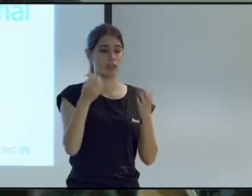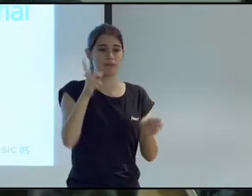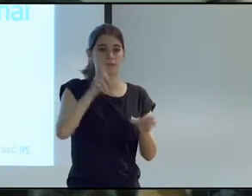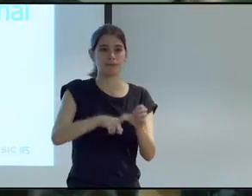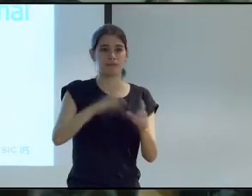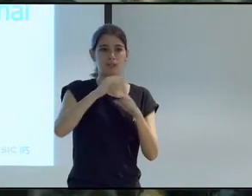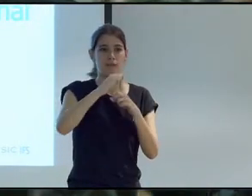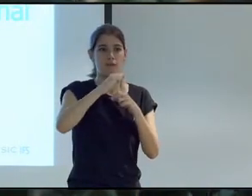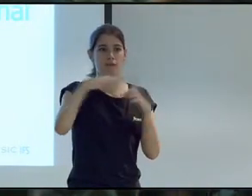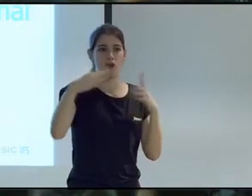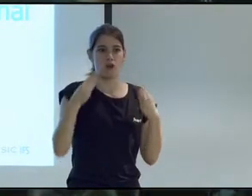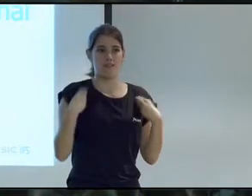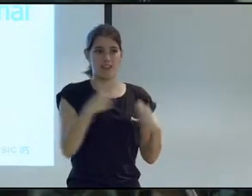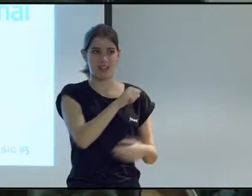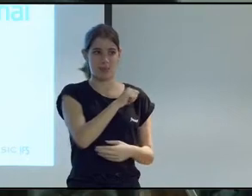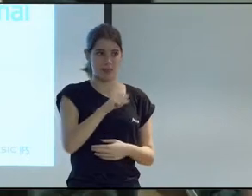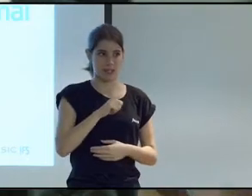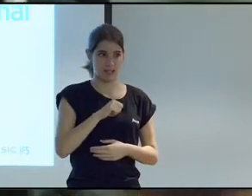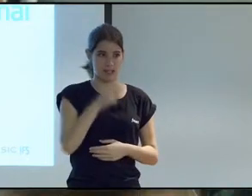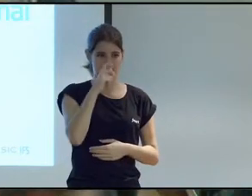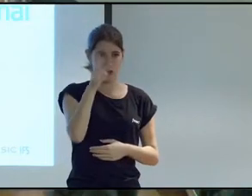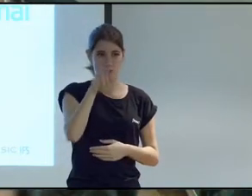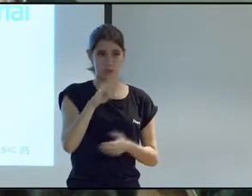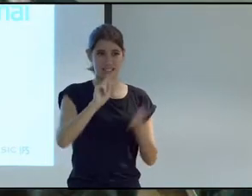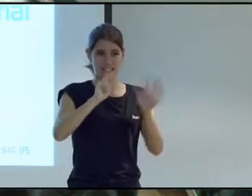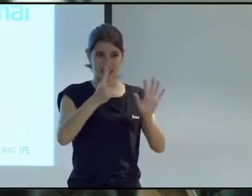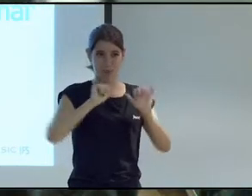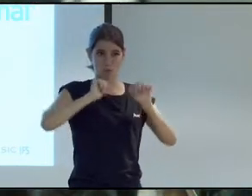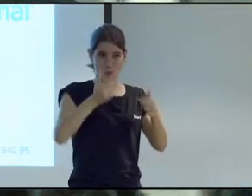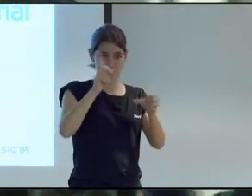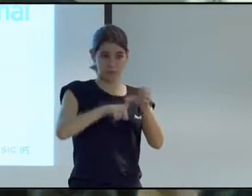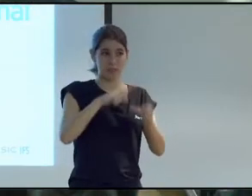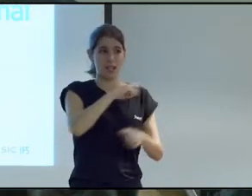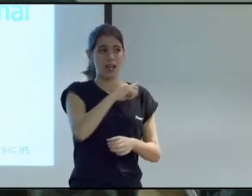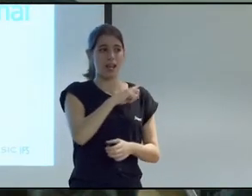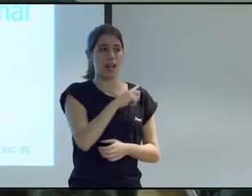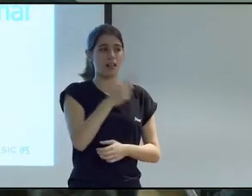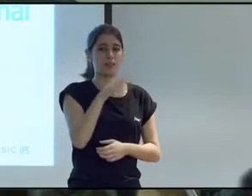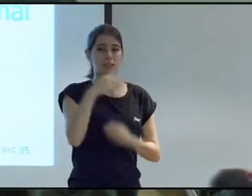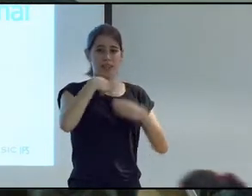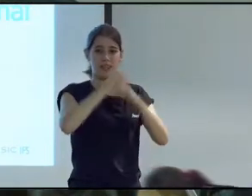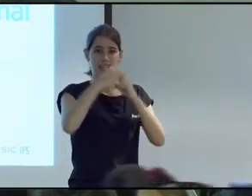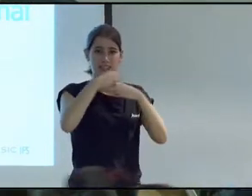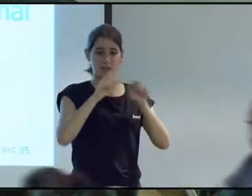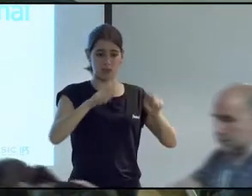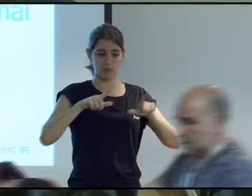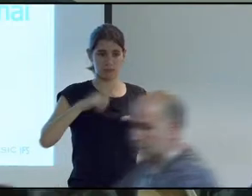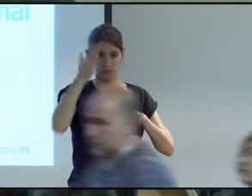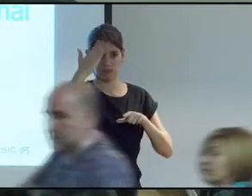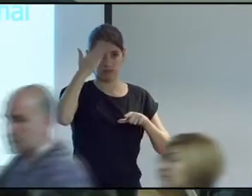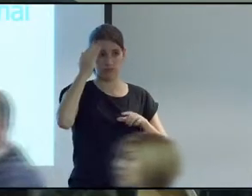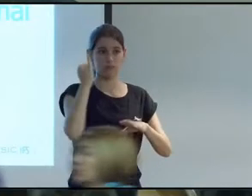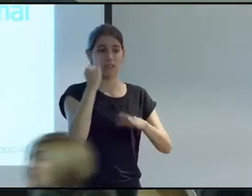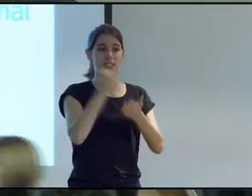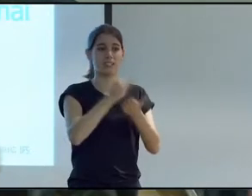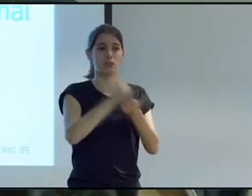so he is a member of the Independent Living Forum since 2007. And he's a scientist. He has a